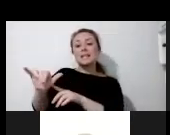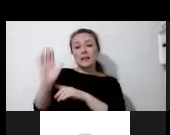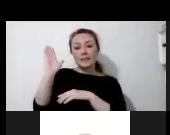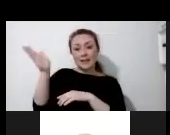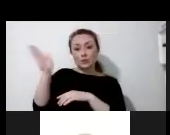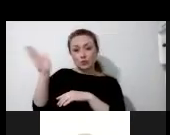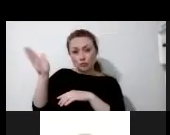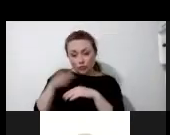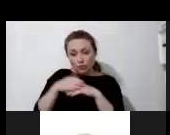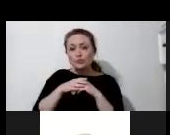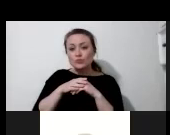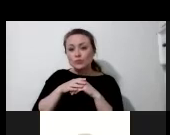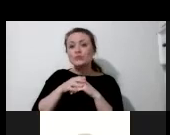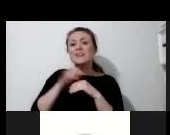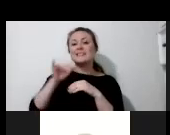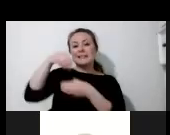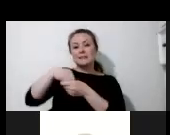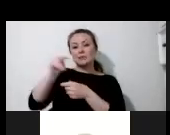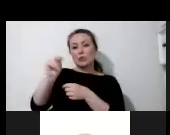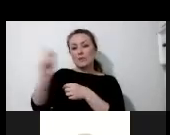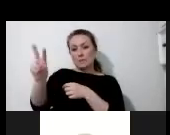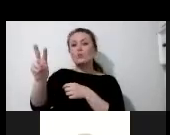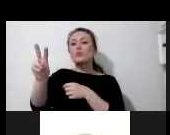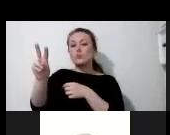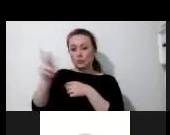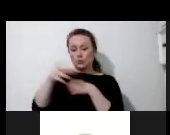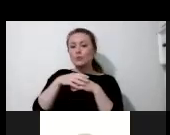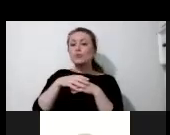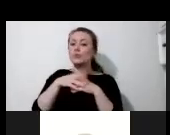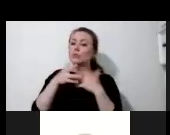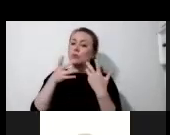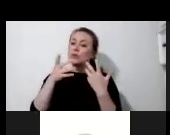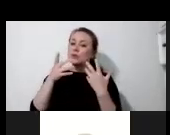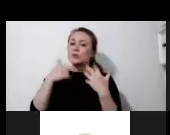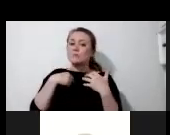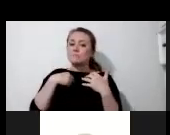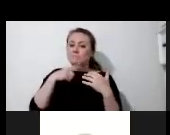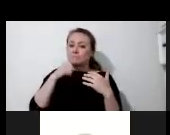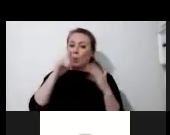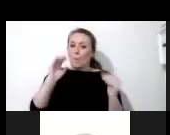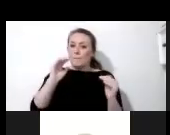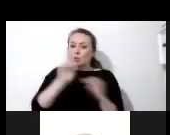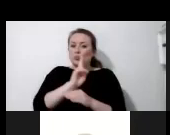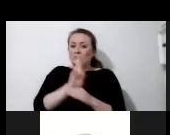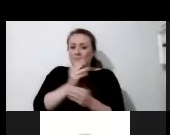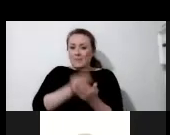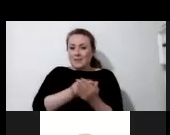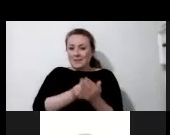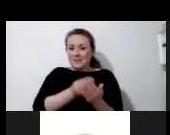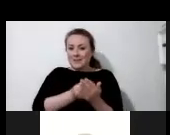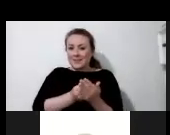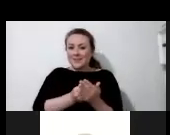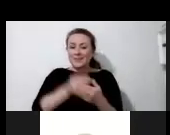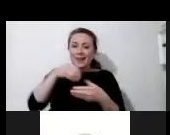lectureship in November, but it's hopefully to used for in the future for